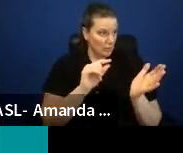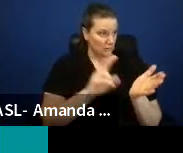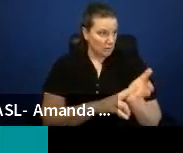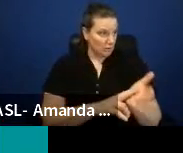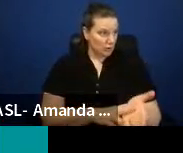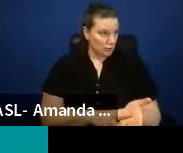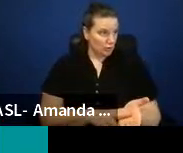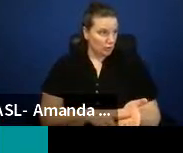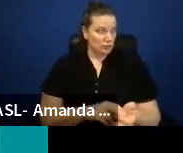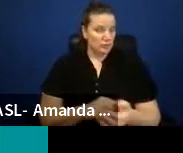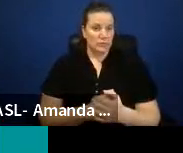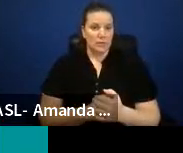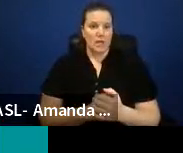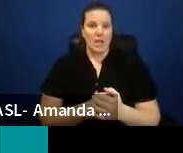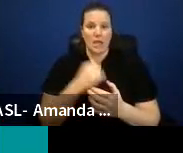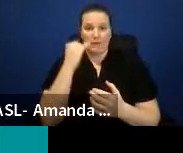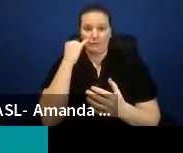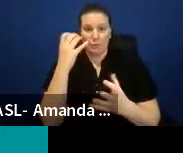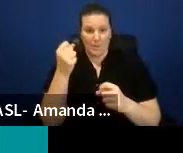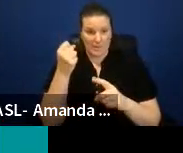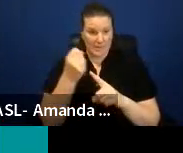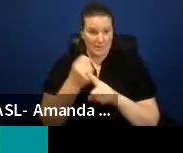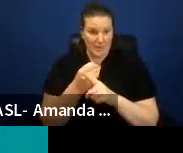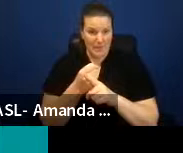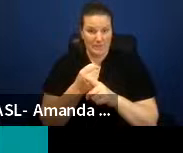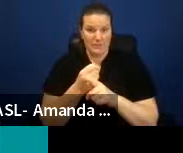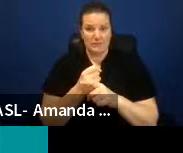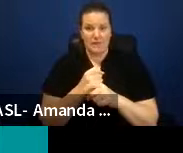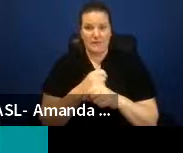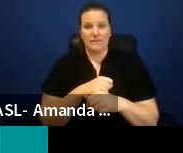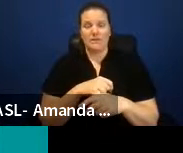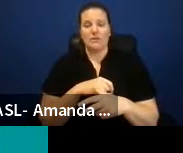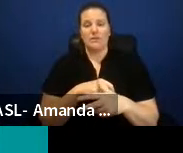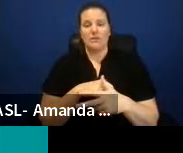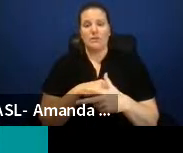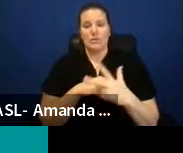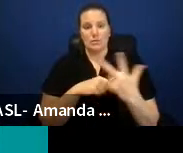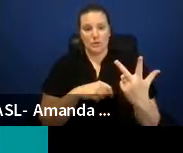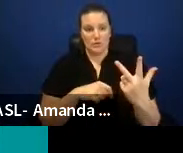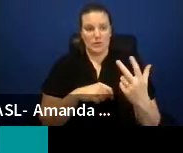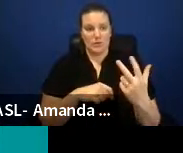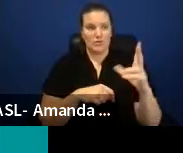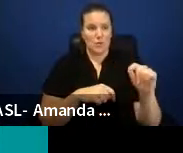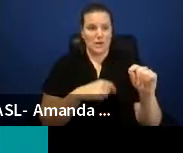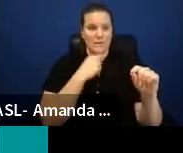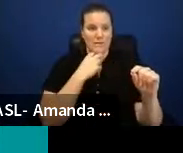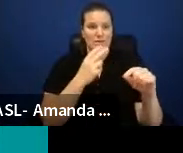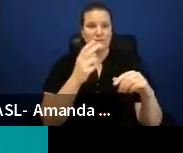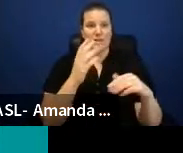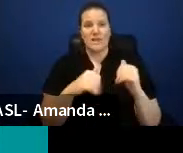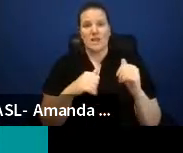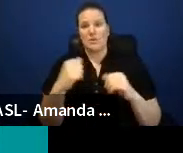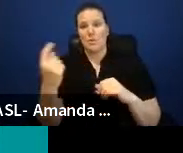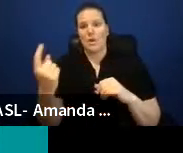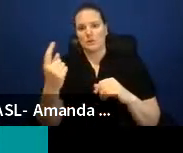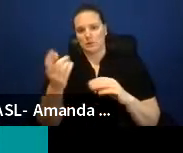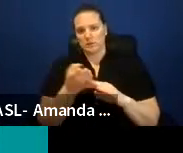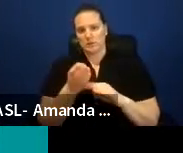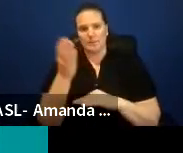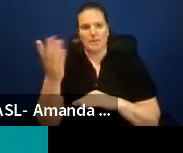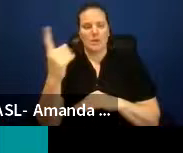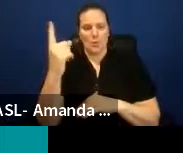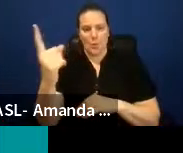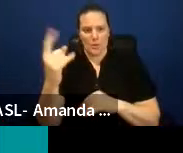you want the impact of having 20 voices rather than one, I would have them submit it. Thank you, that's good to